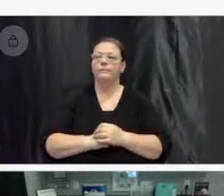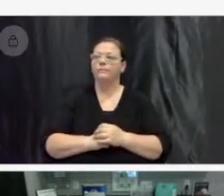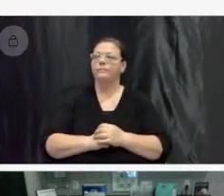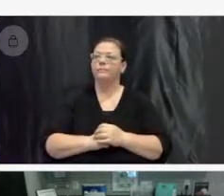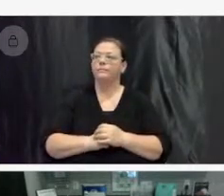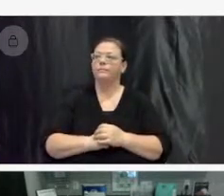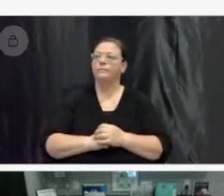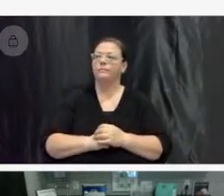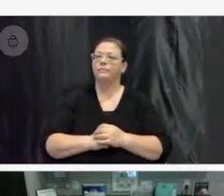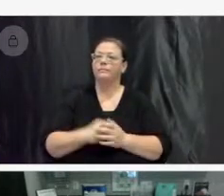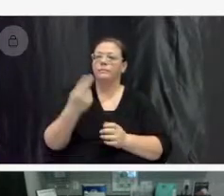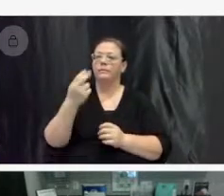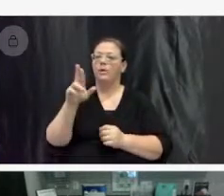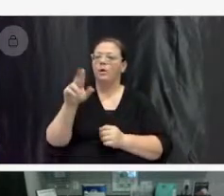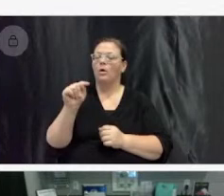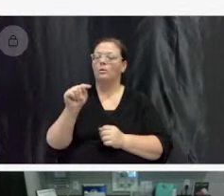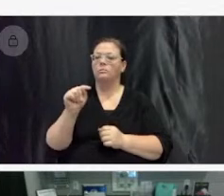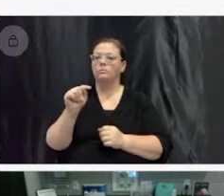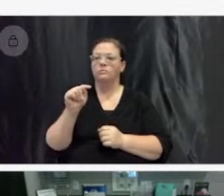Hart.